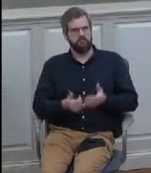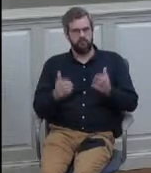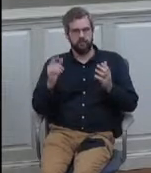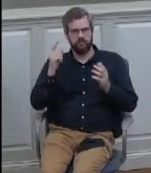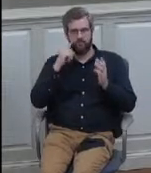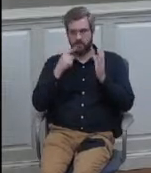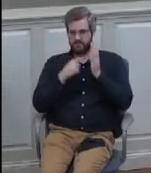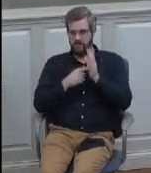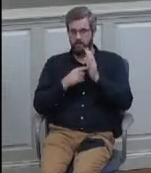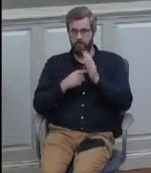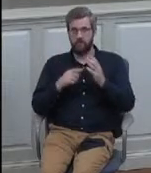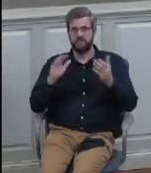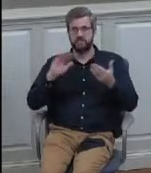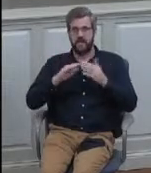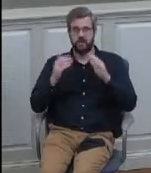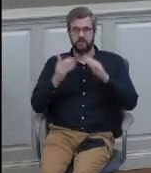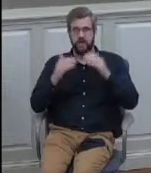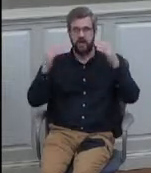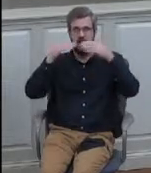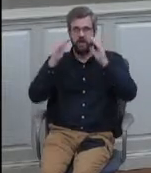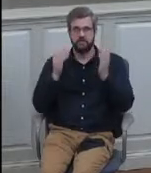these downtown housing funds,